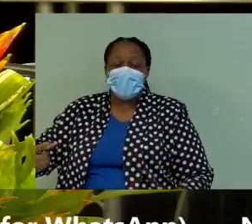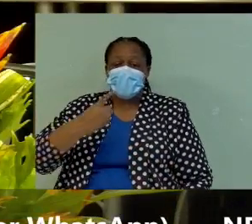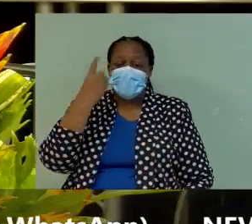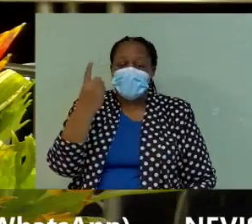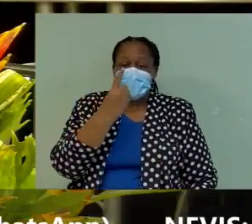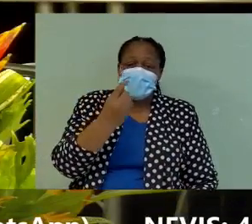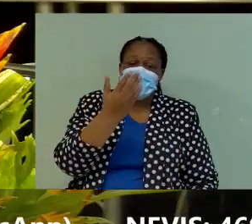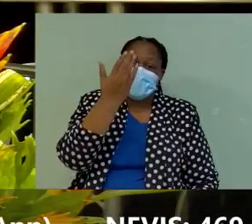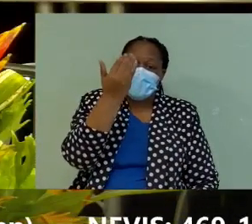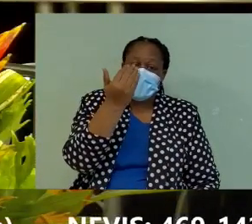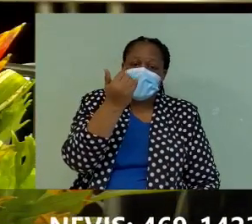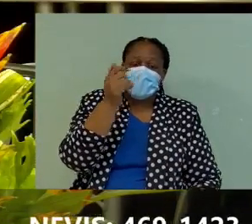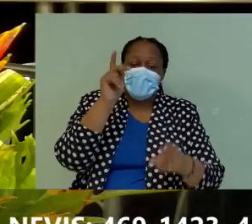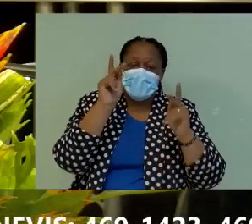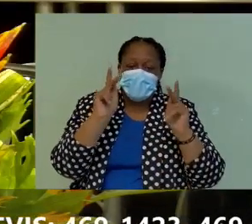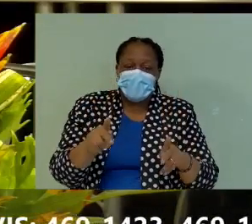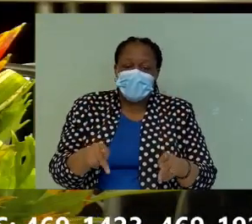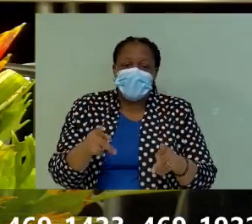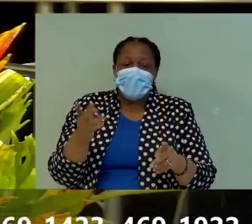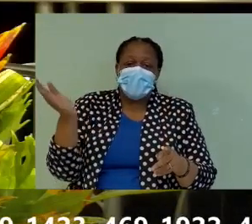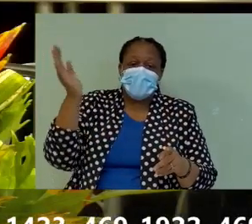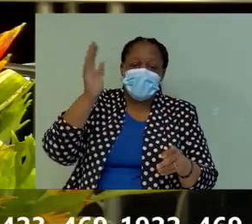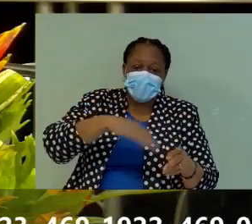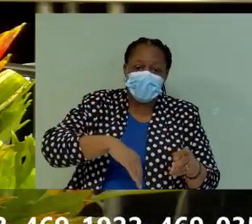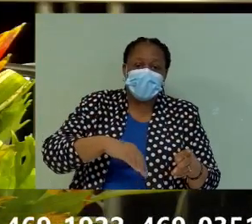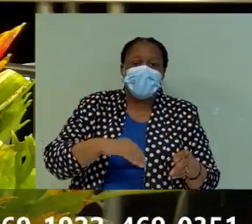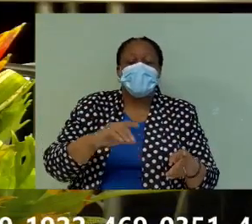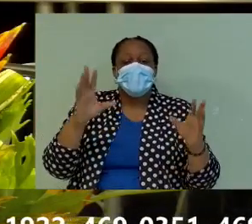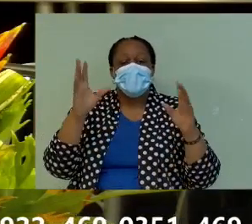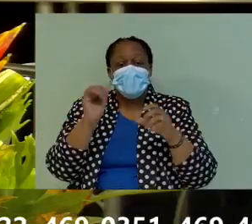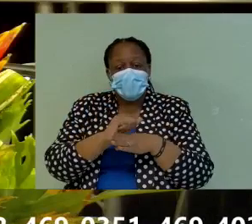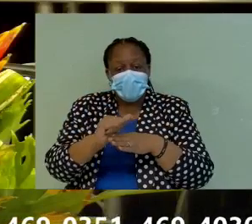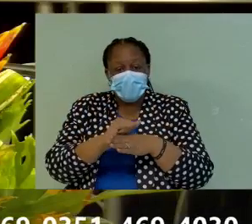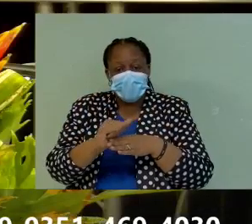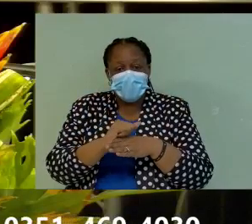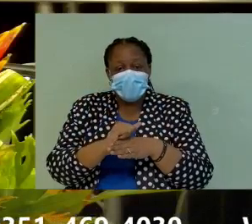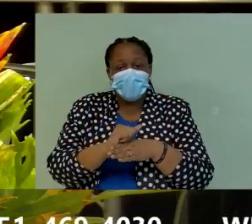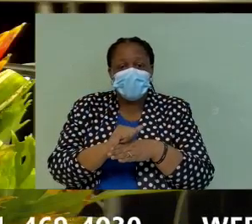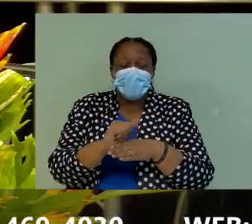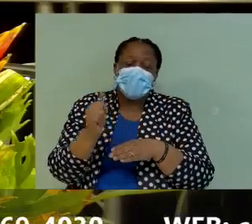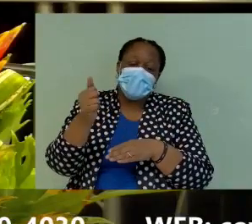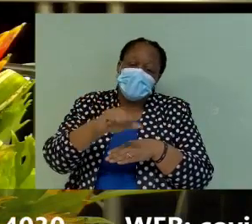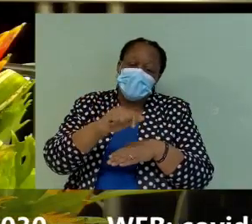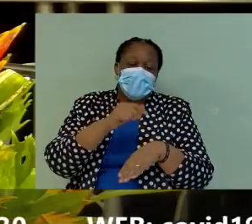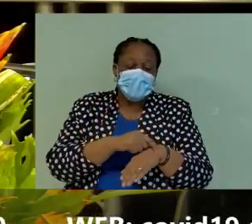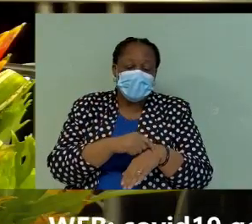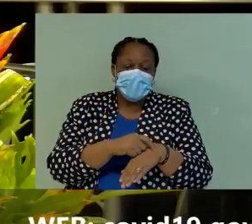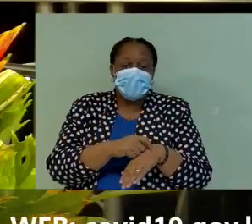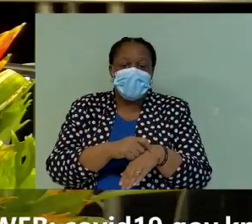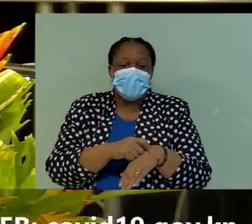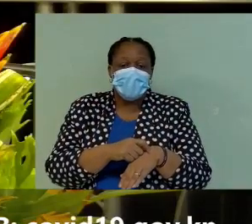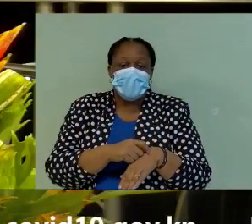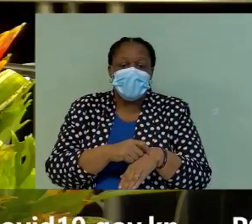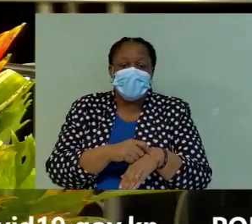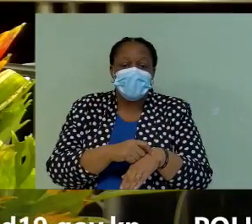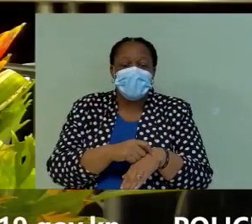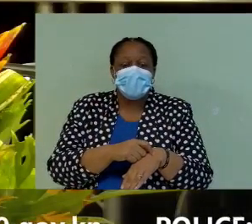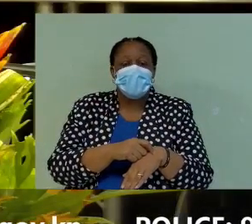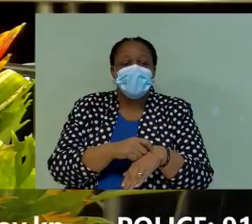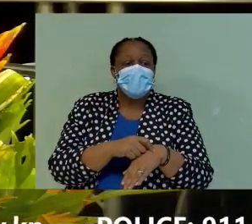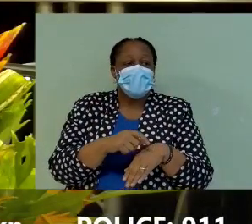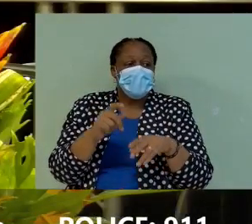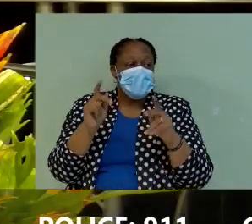15 persons will be permitted to attend food handlers clinic at any given time. The